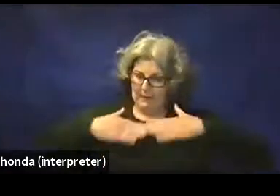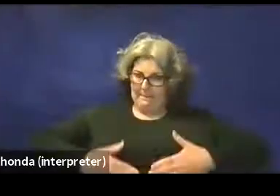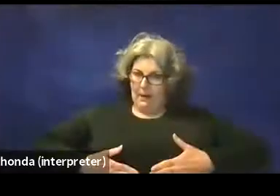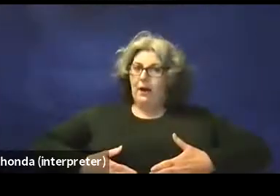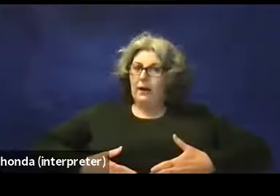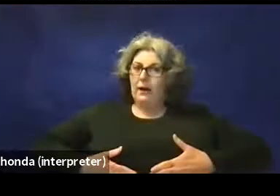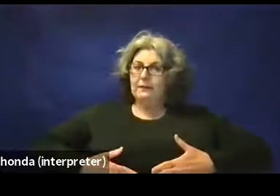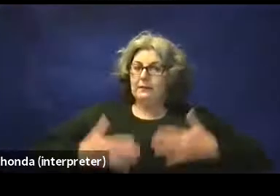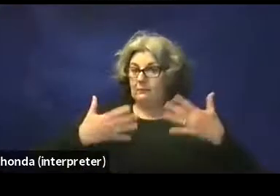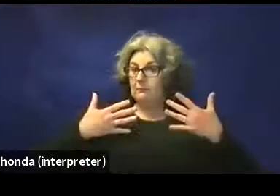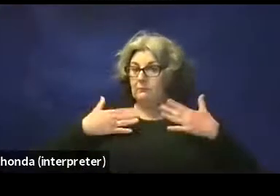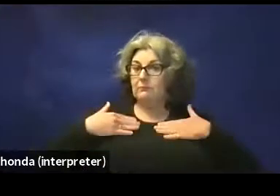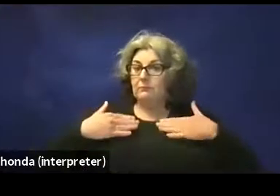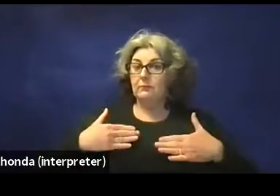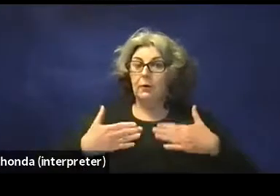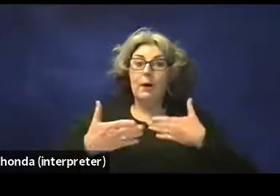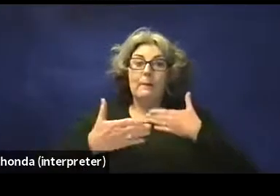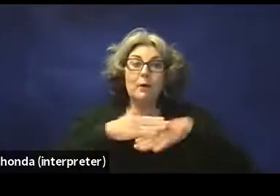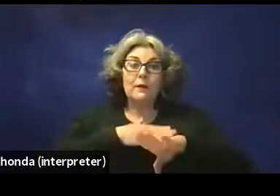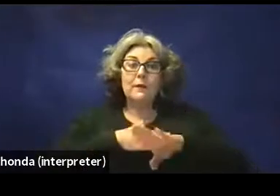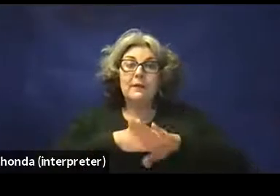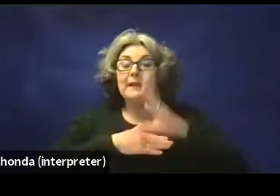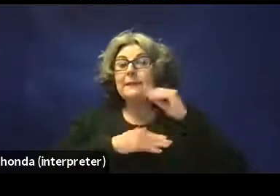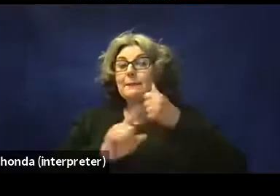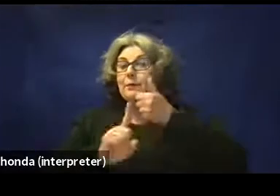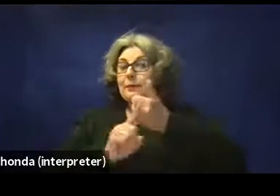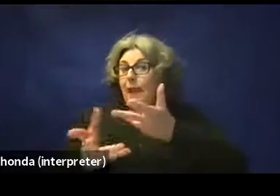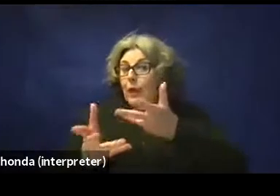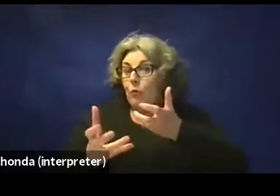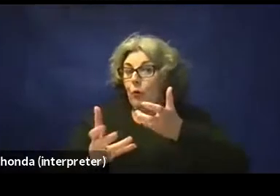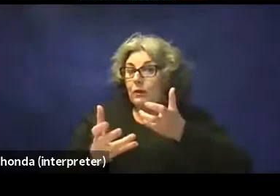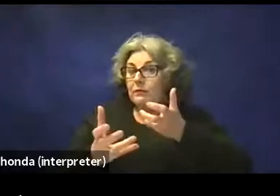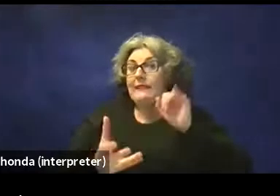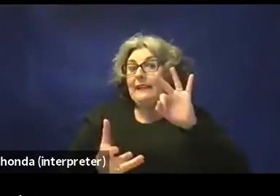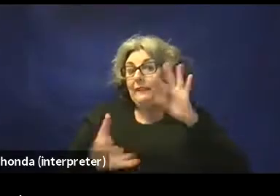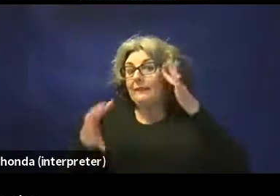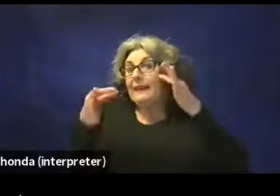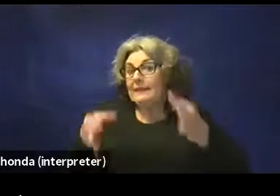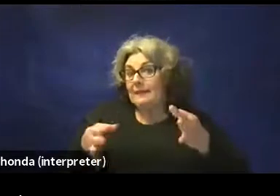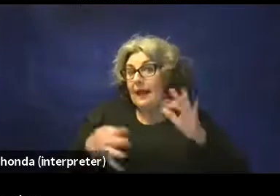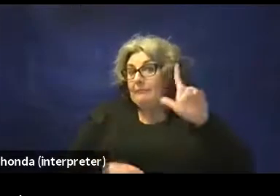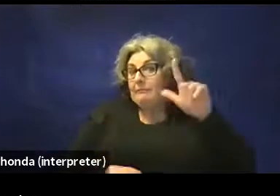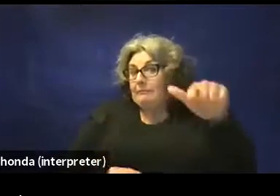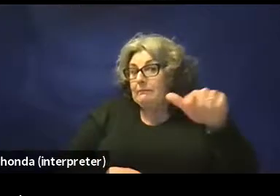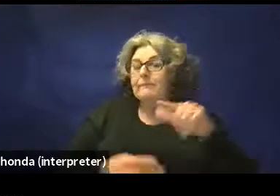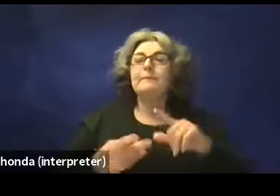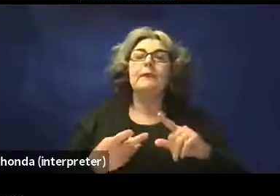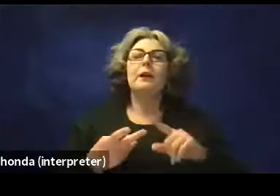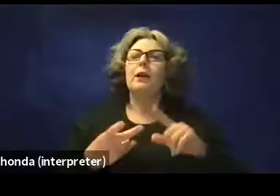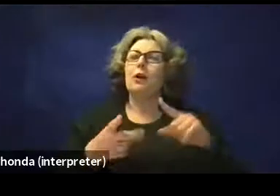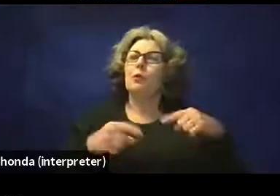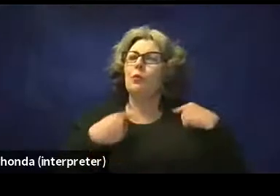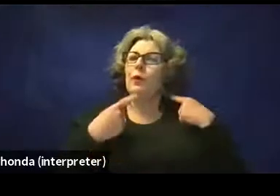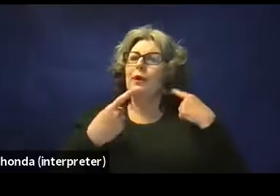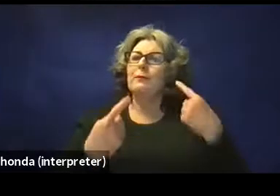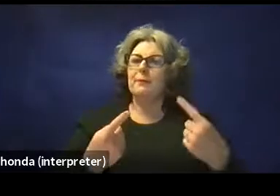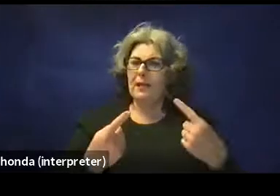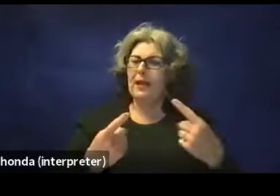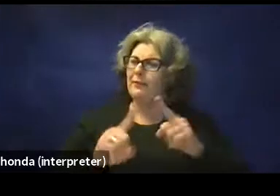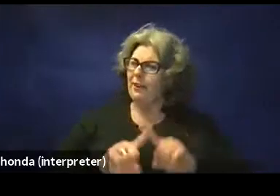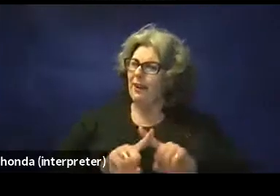of, birthing experience they want to have, if that's something they choose to do. So I think we have been able to take a